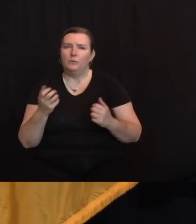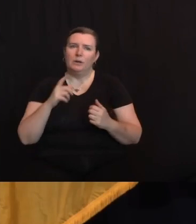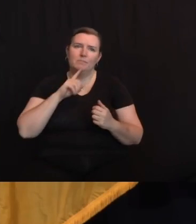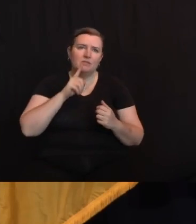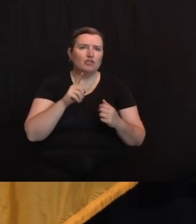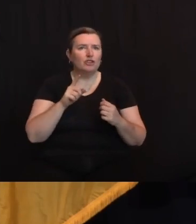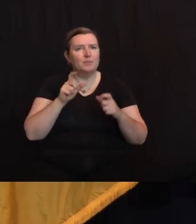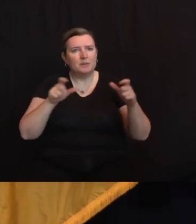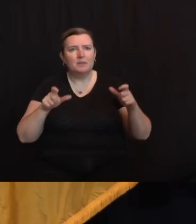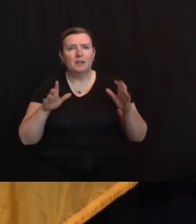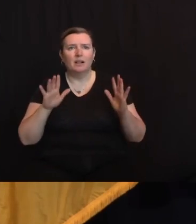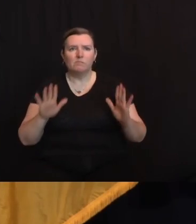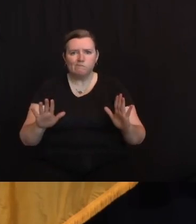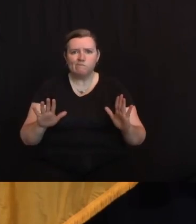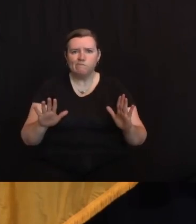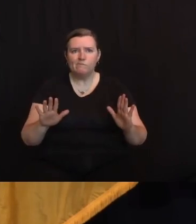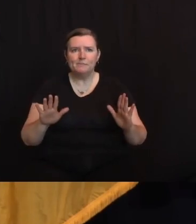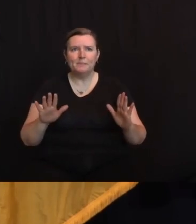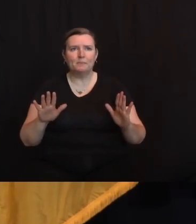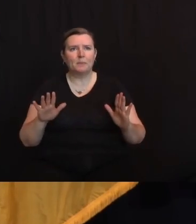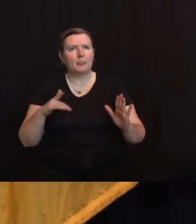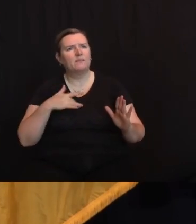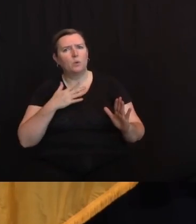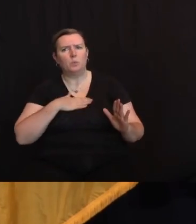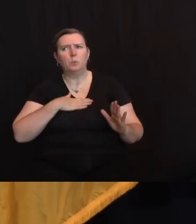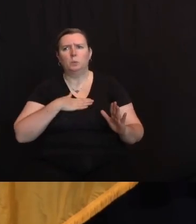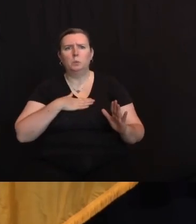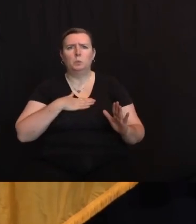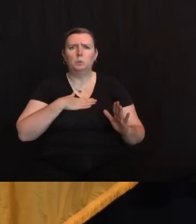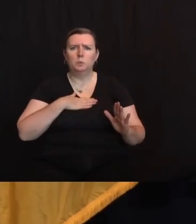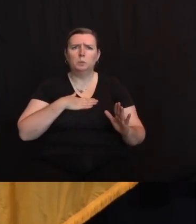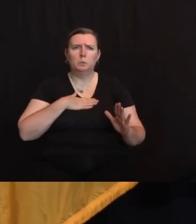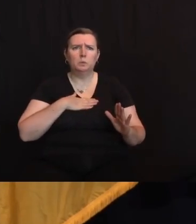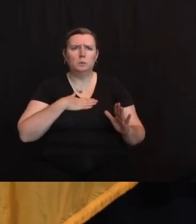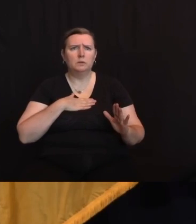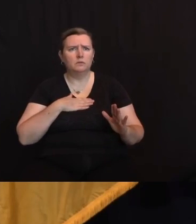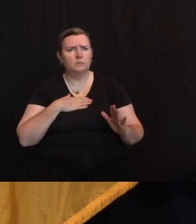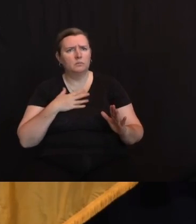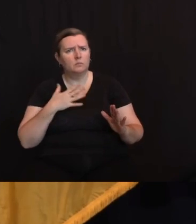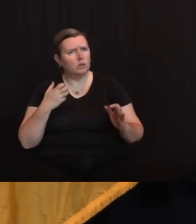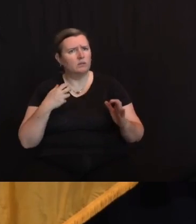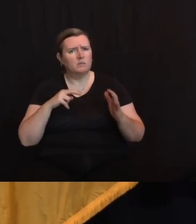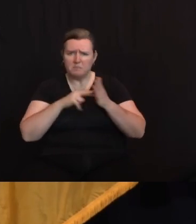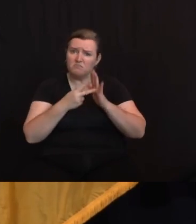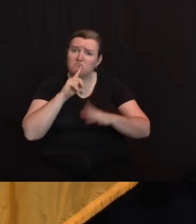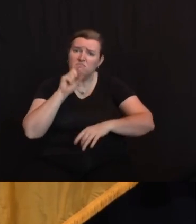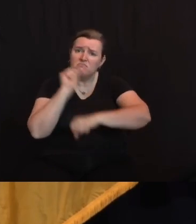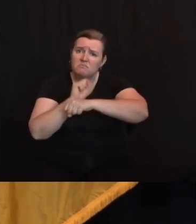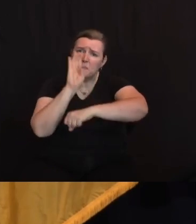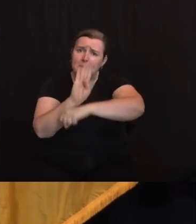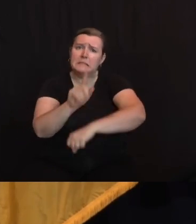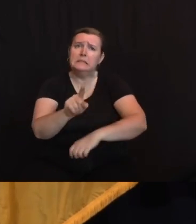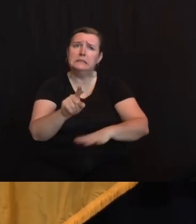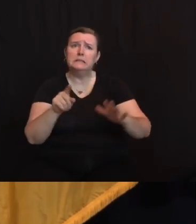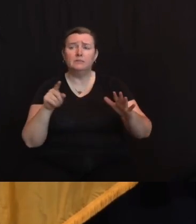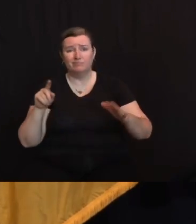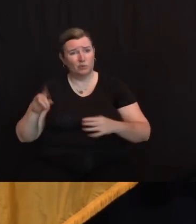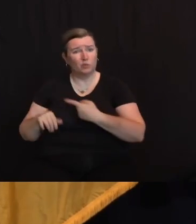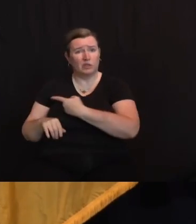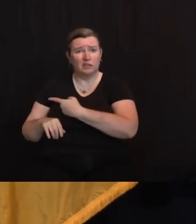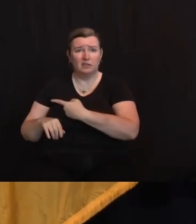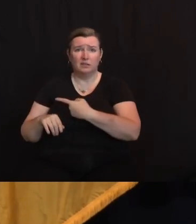and we want folks to know that we mean business. And as I said, from the moment one, Judy reserves the authority